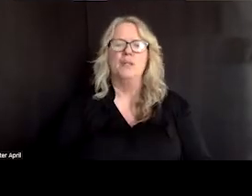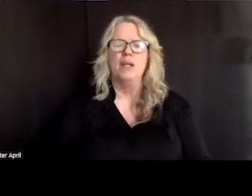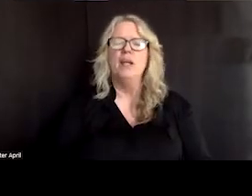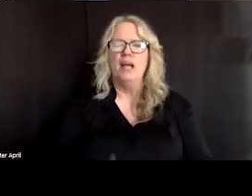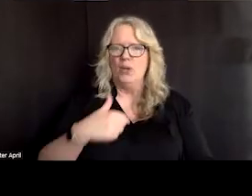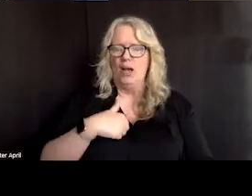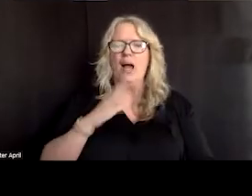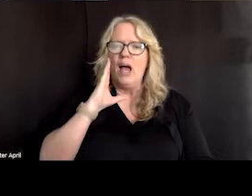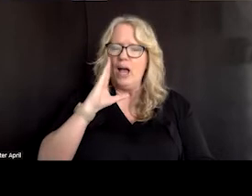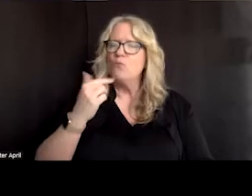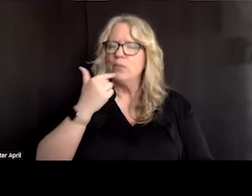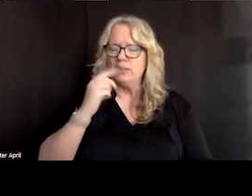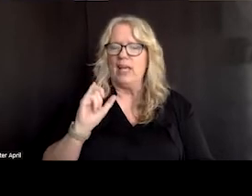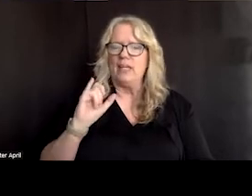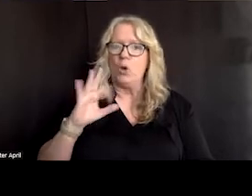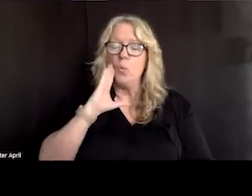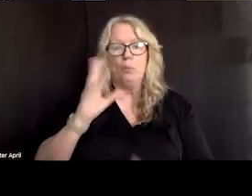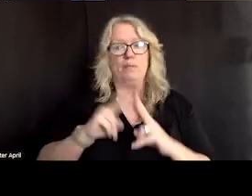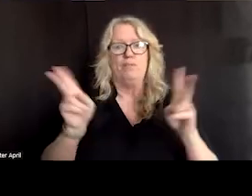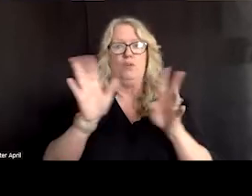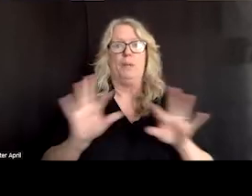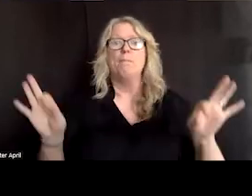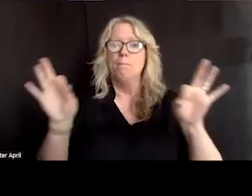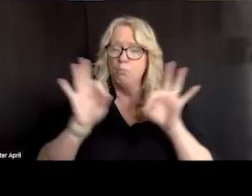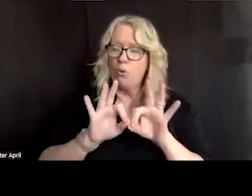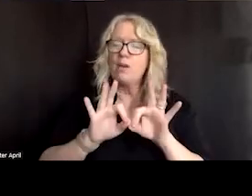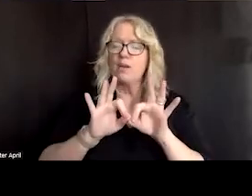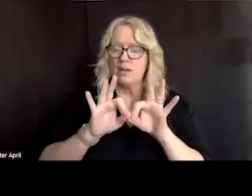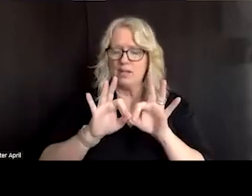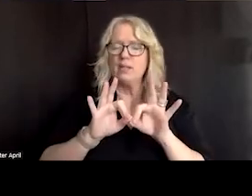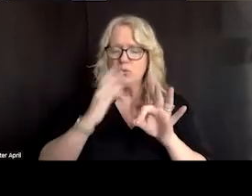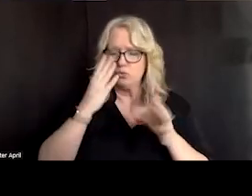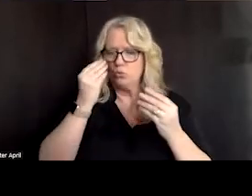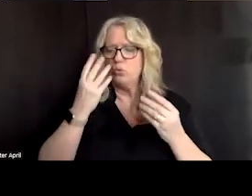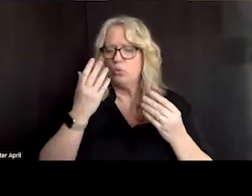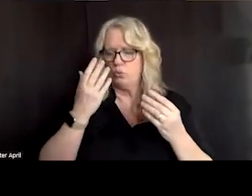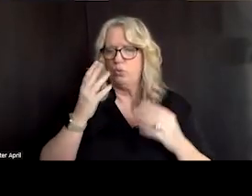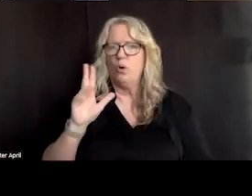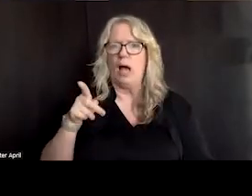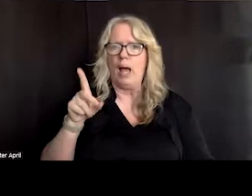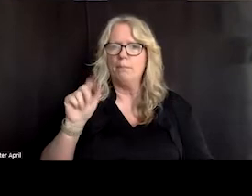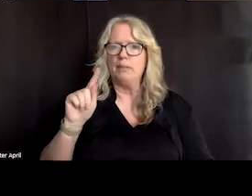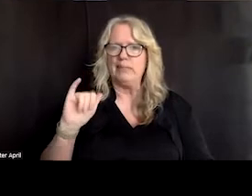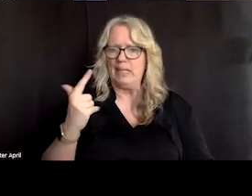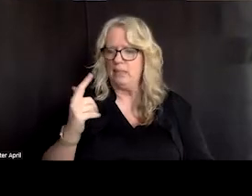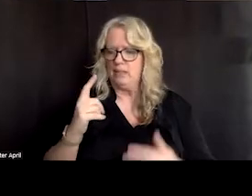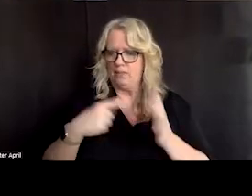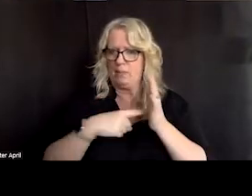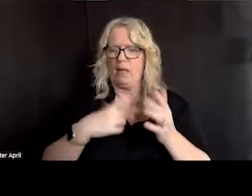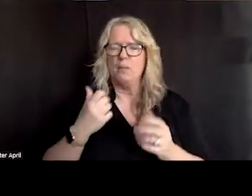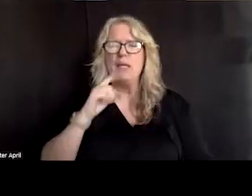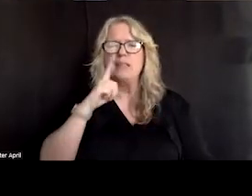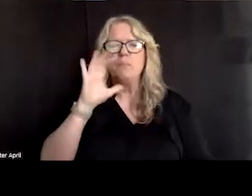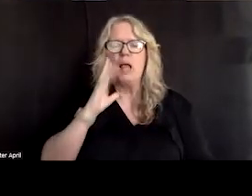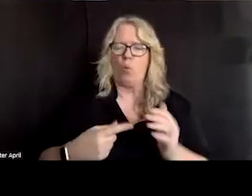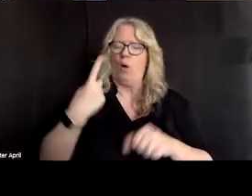say that it will be very important to be updating the model and to make sure that this isn't seen as a